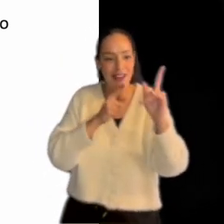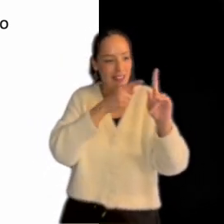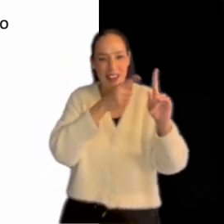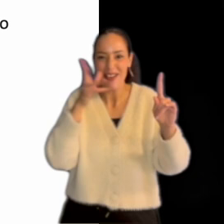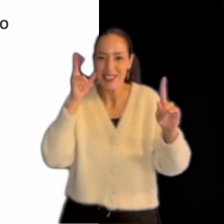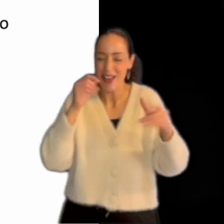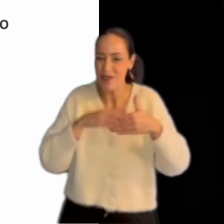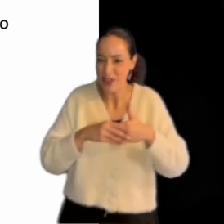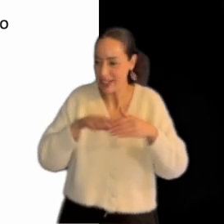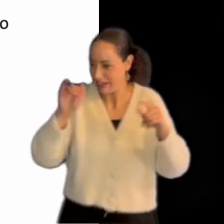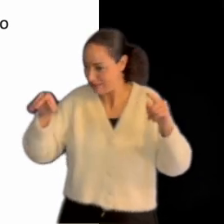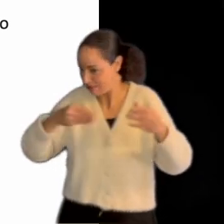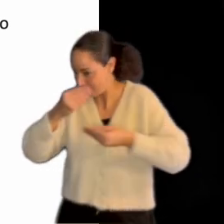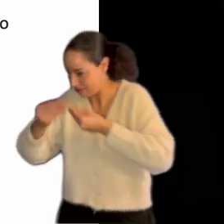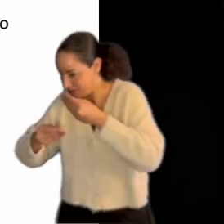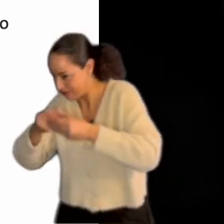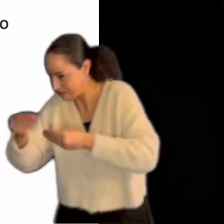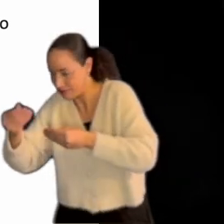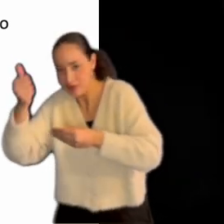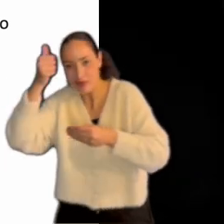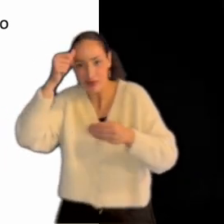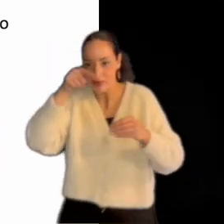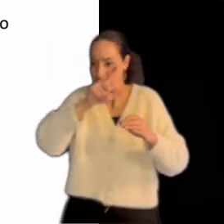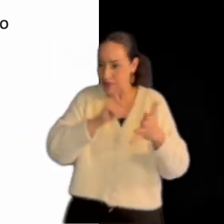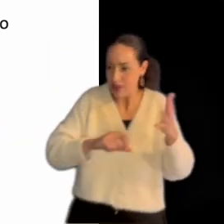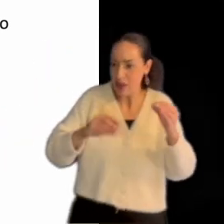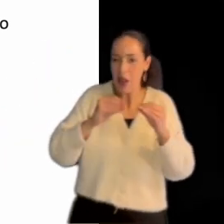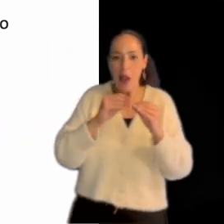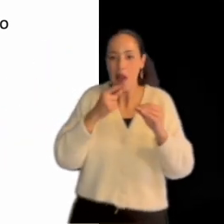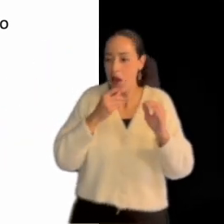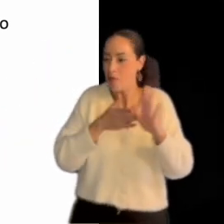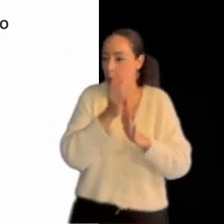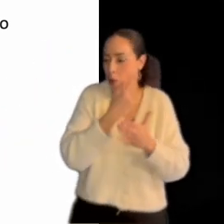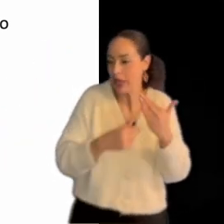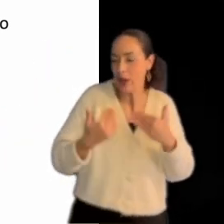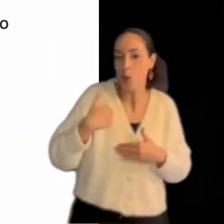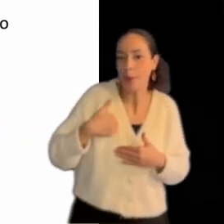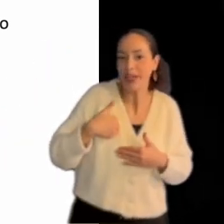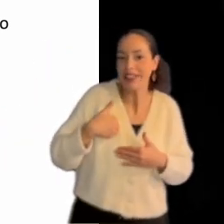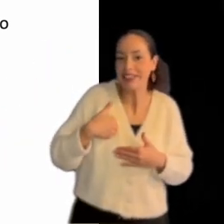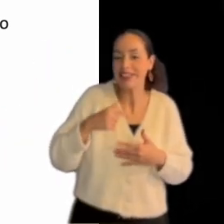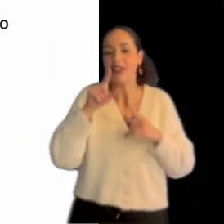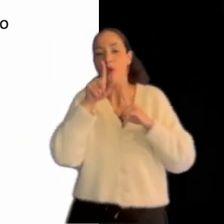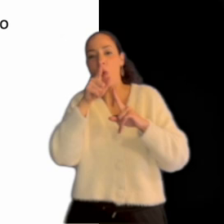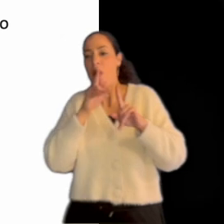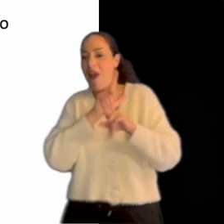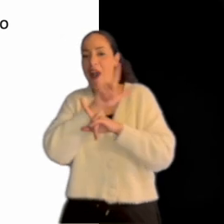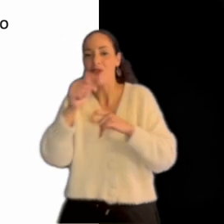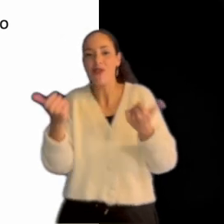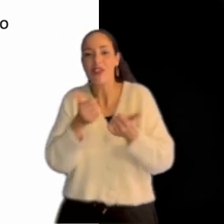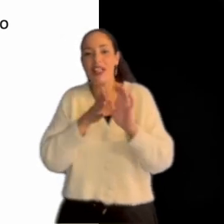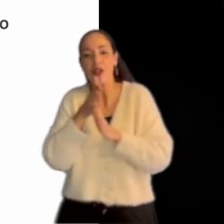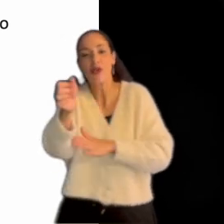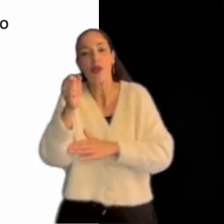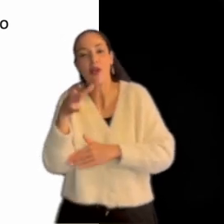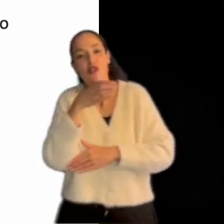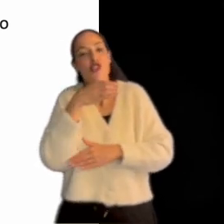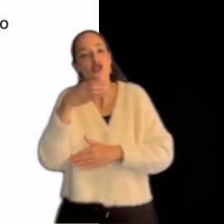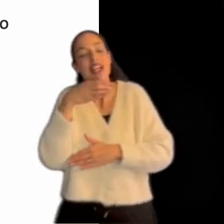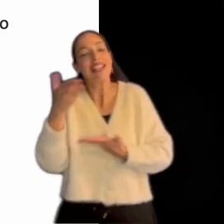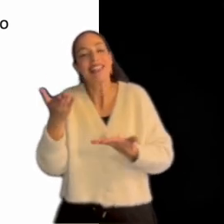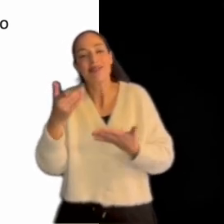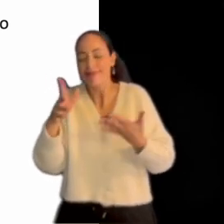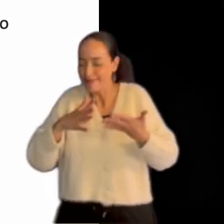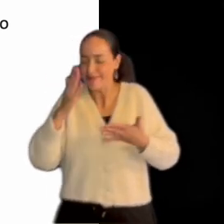This approach also demands creativity, imagination, innovation and inspiration. It may not always be immediately obvious which services